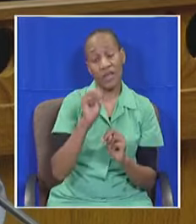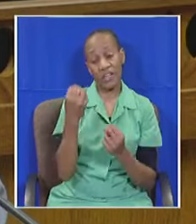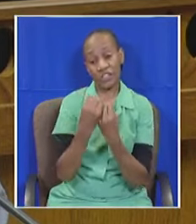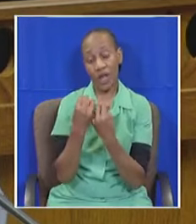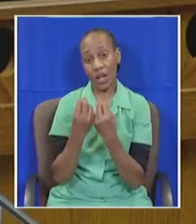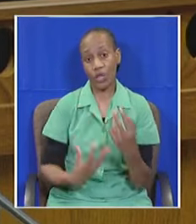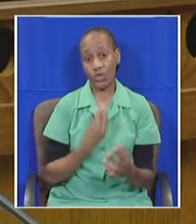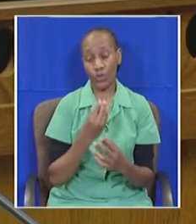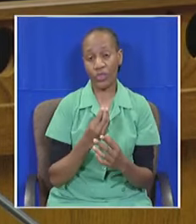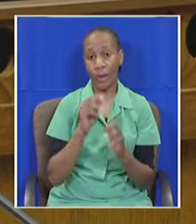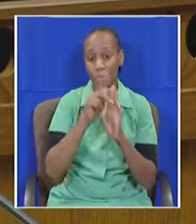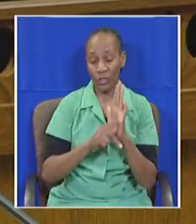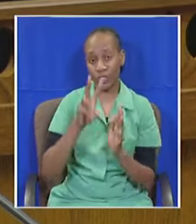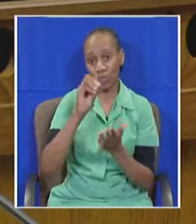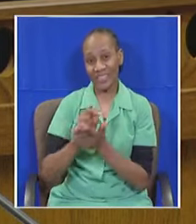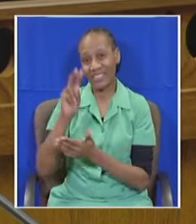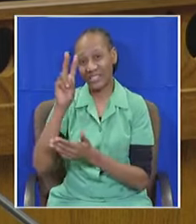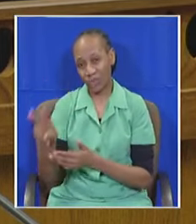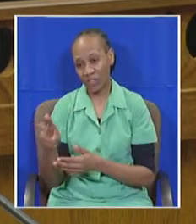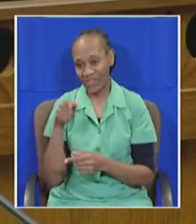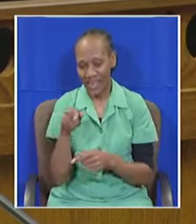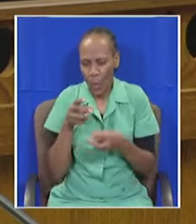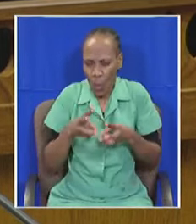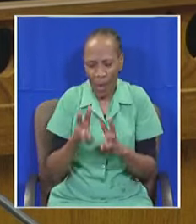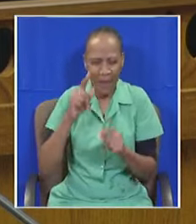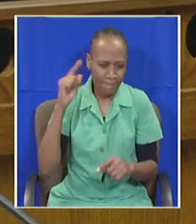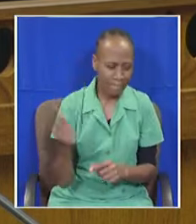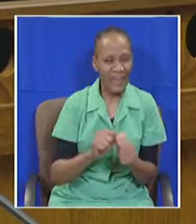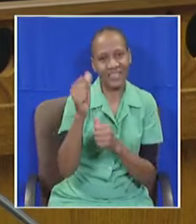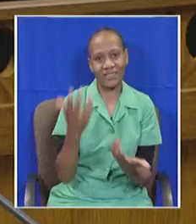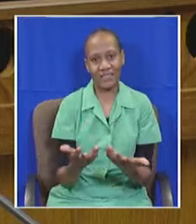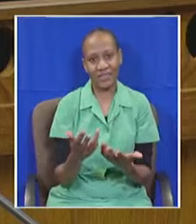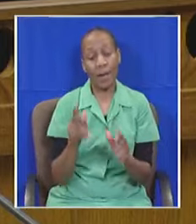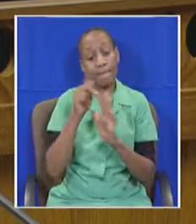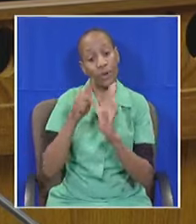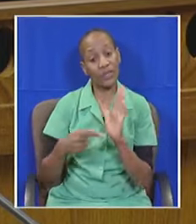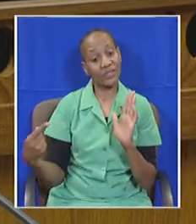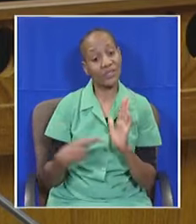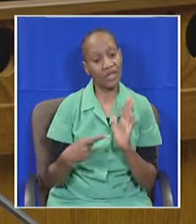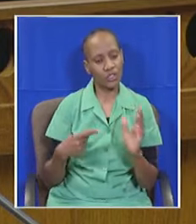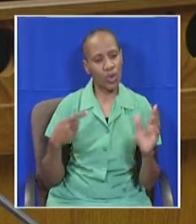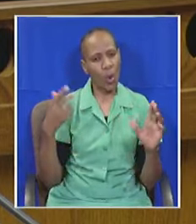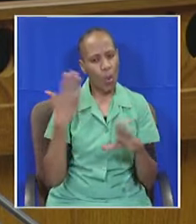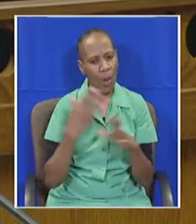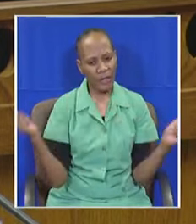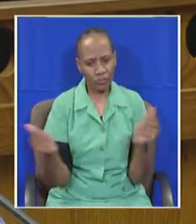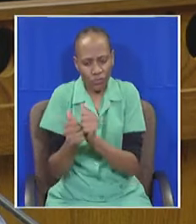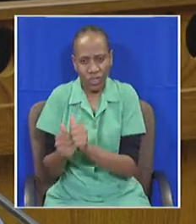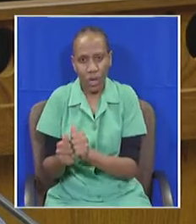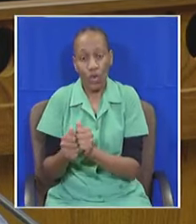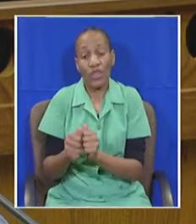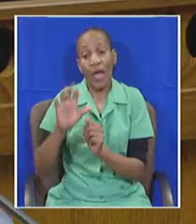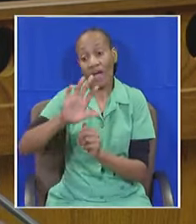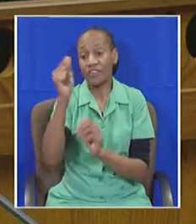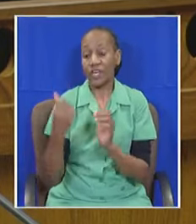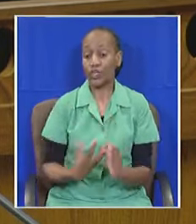is our key instrument for youth development. The National Youth Policy was informed by the African Youth Charter,